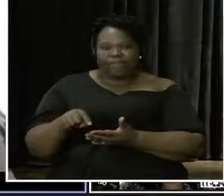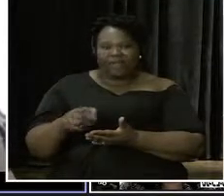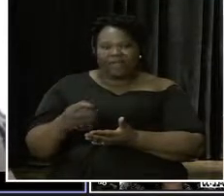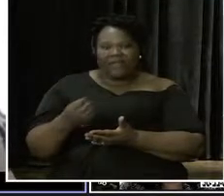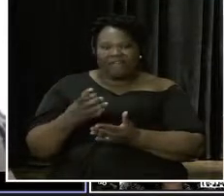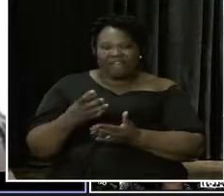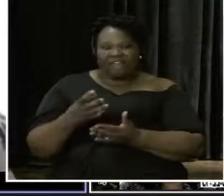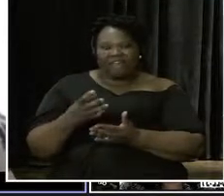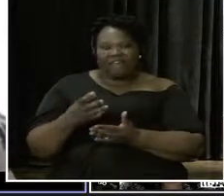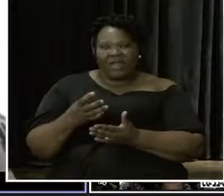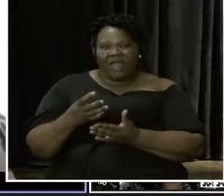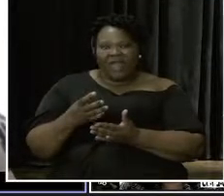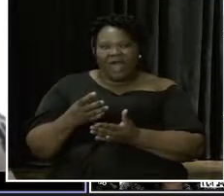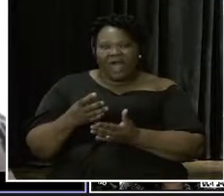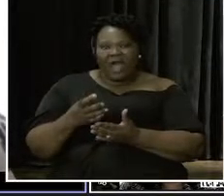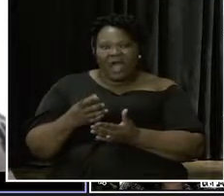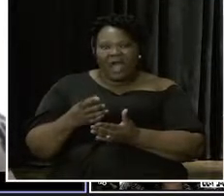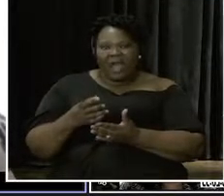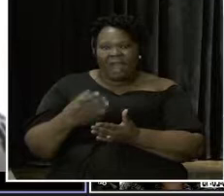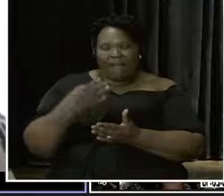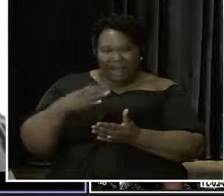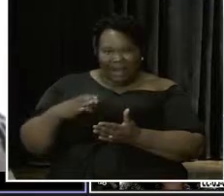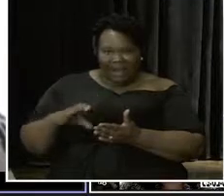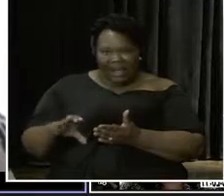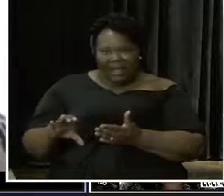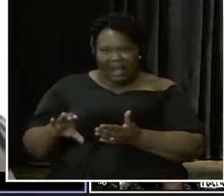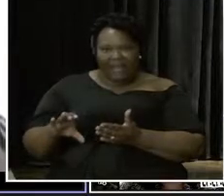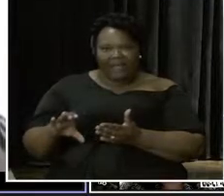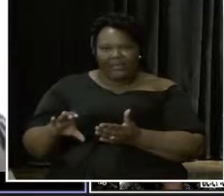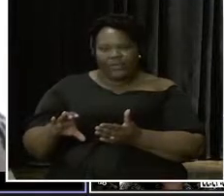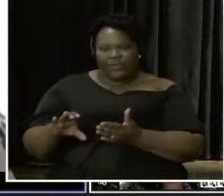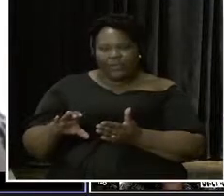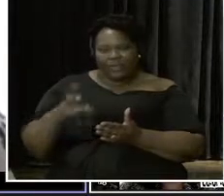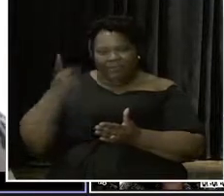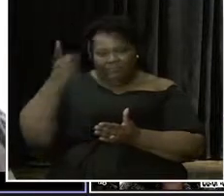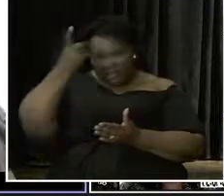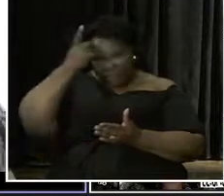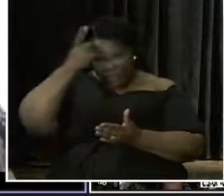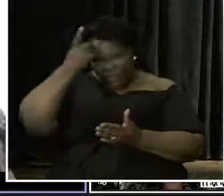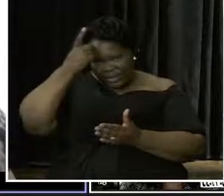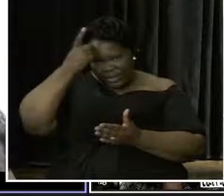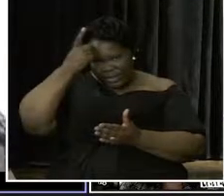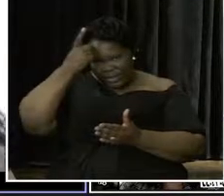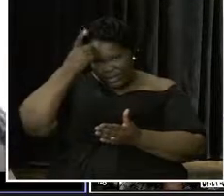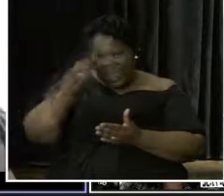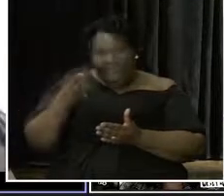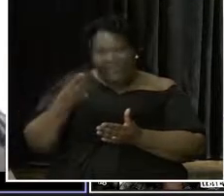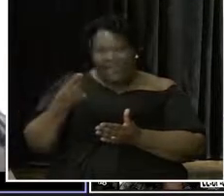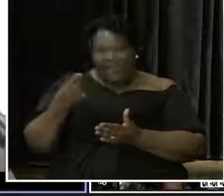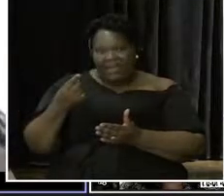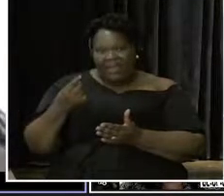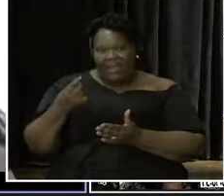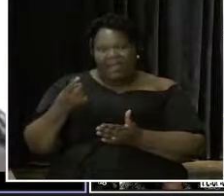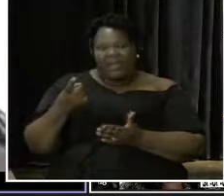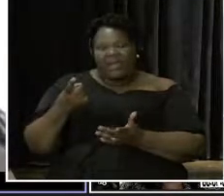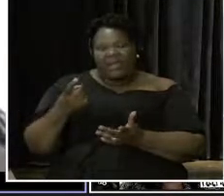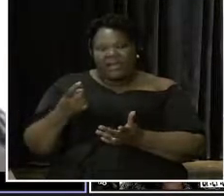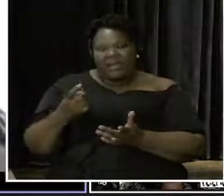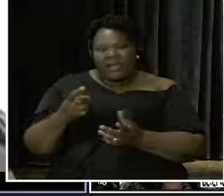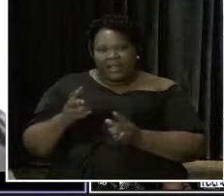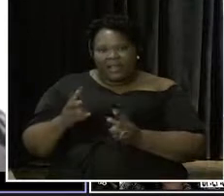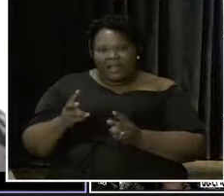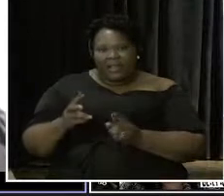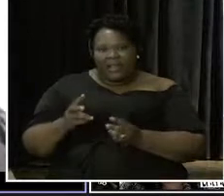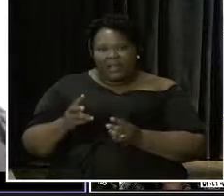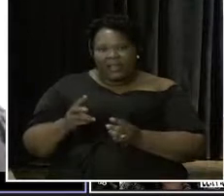residential consumers a break, those who had lost income due to COVID, and certain categories